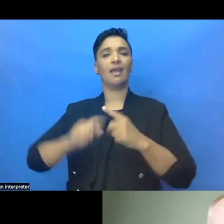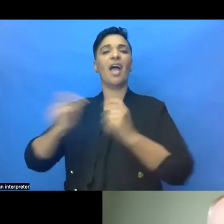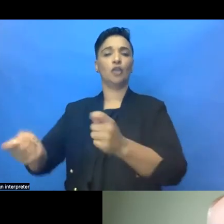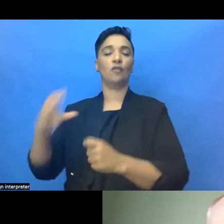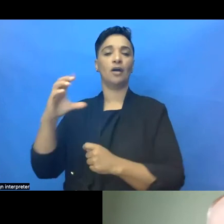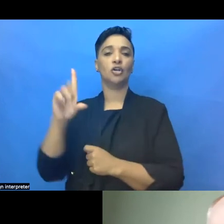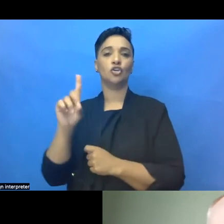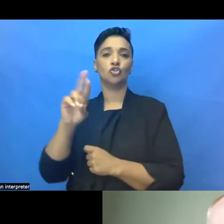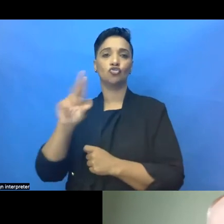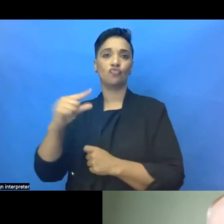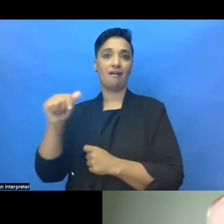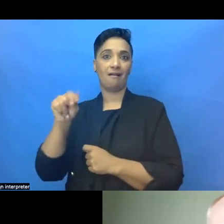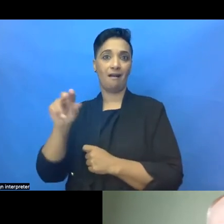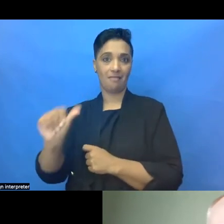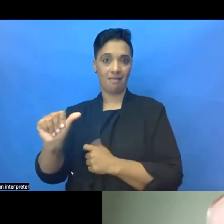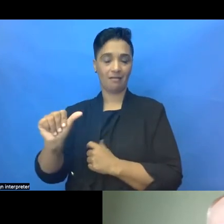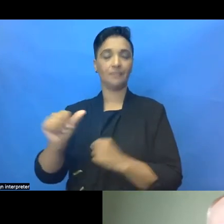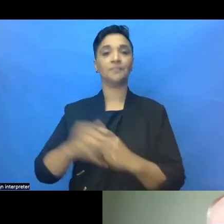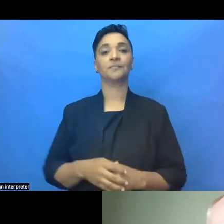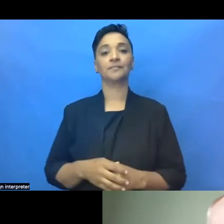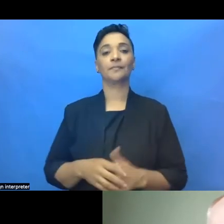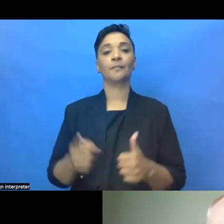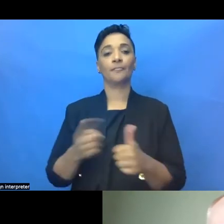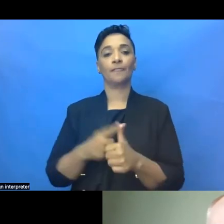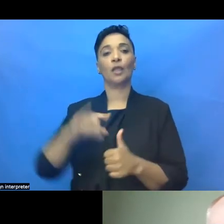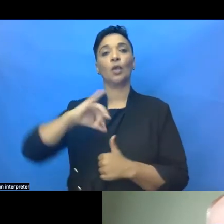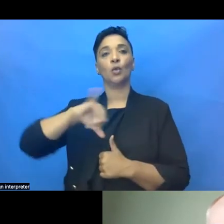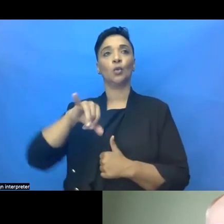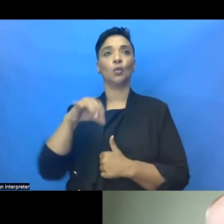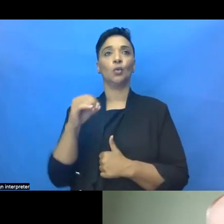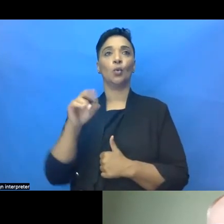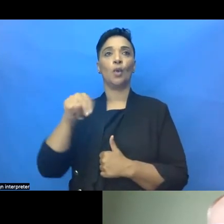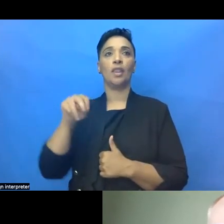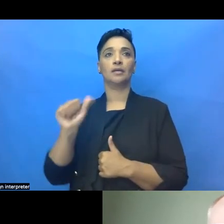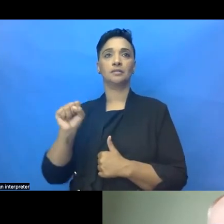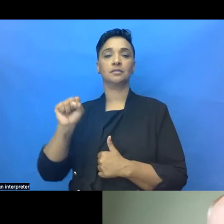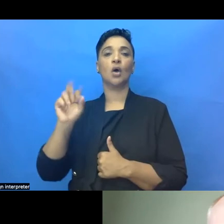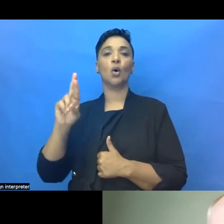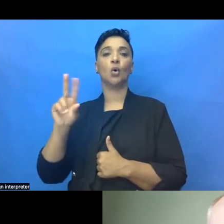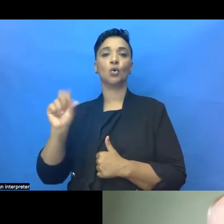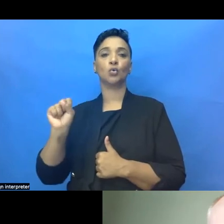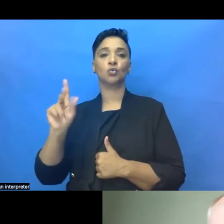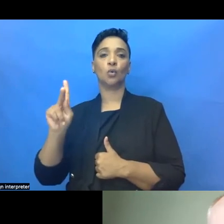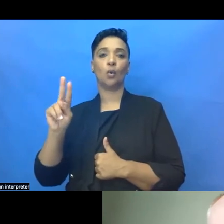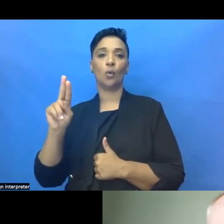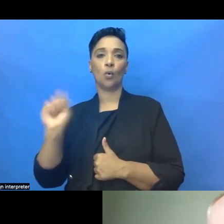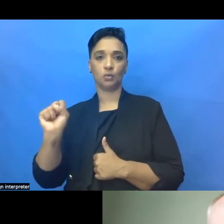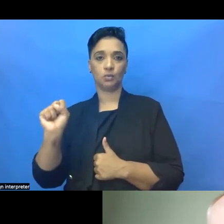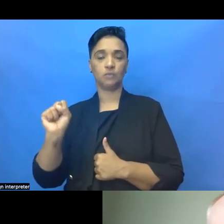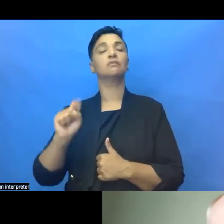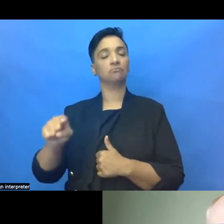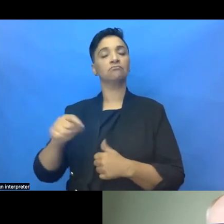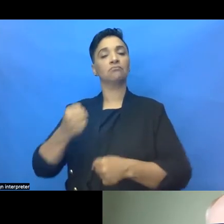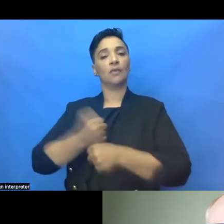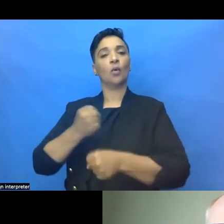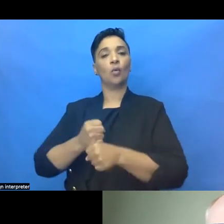the discussion is Ines Ruskus, Vice Chair of the Committee on the Rights of Persons with Disabilities. We're very